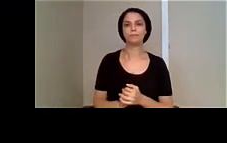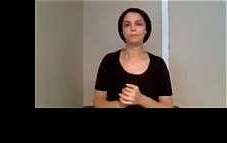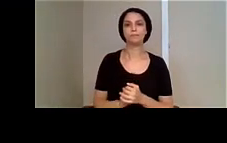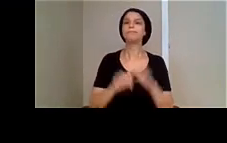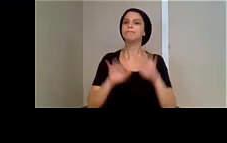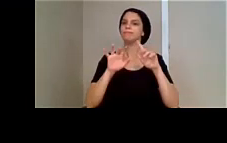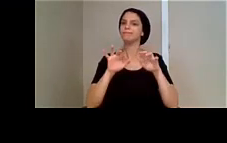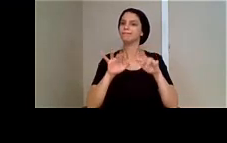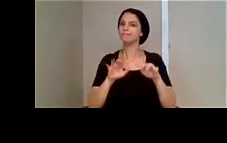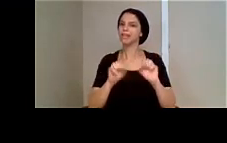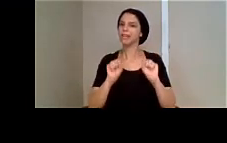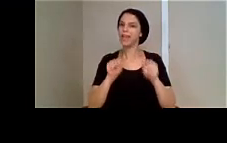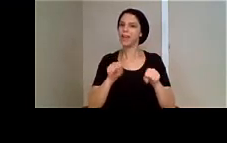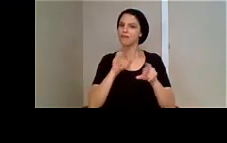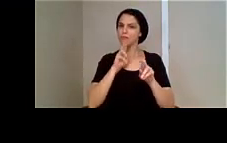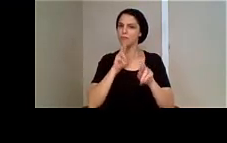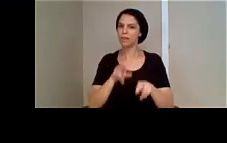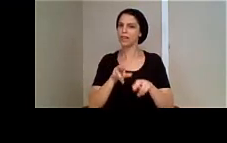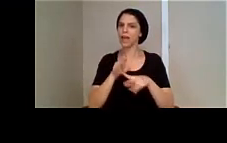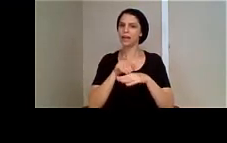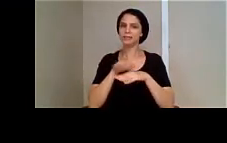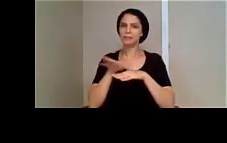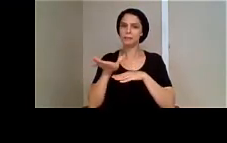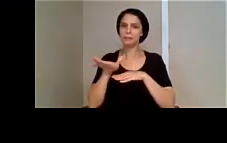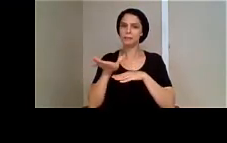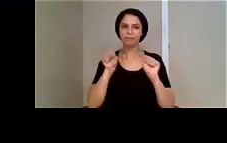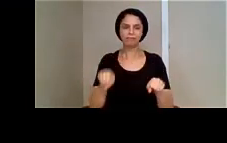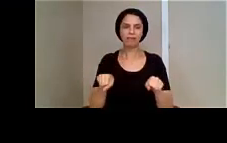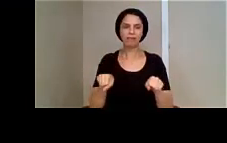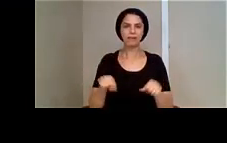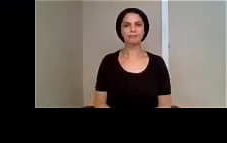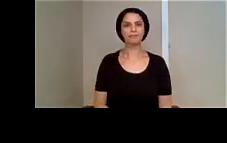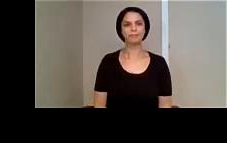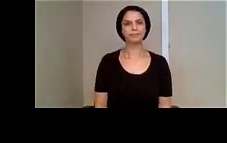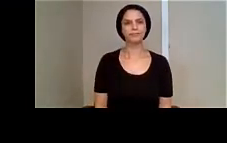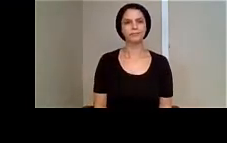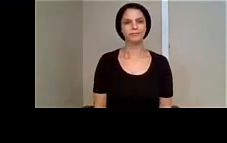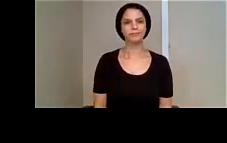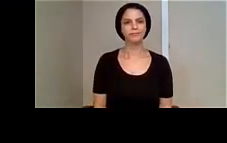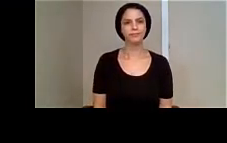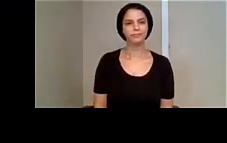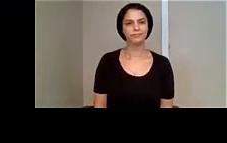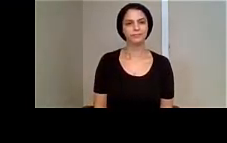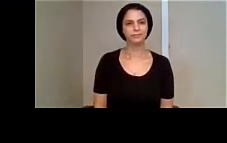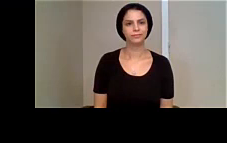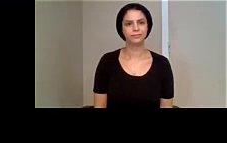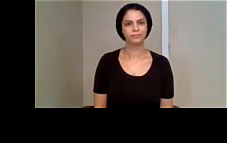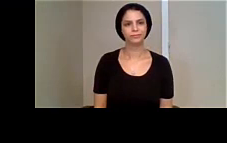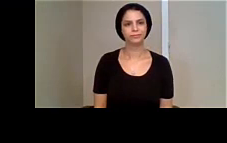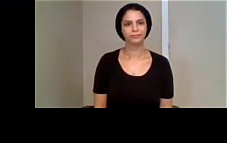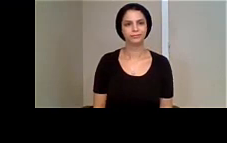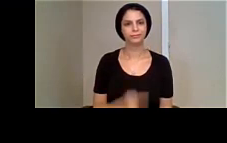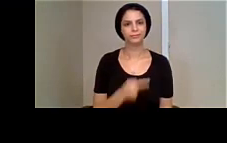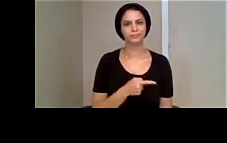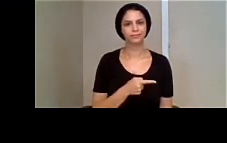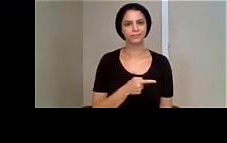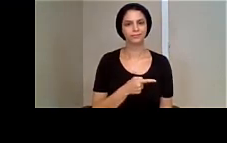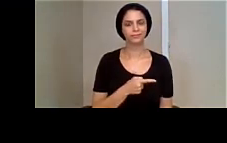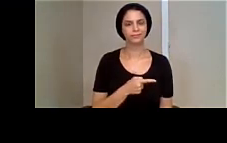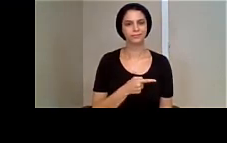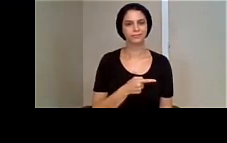again, I'm given that same kind of text box area. And this is where I type my